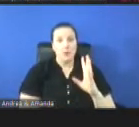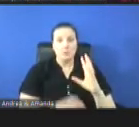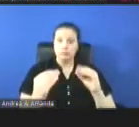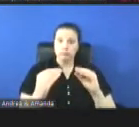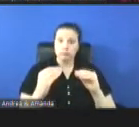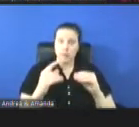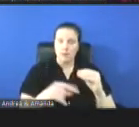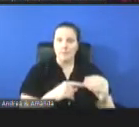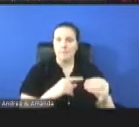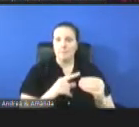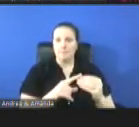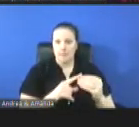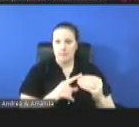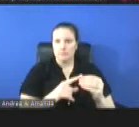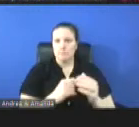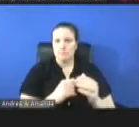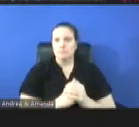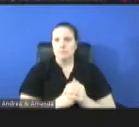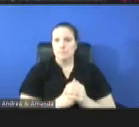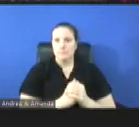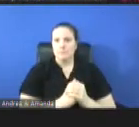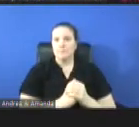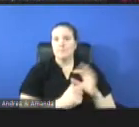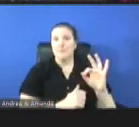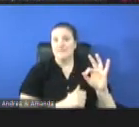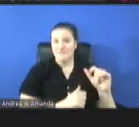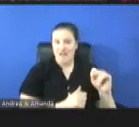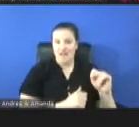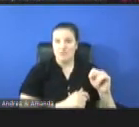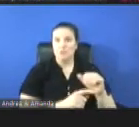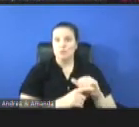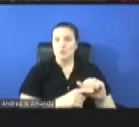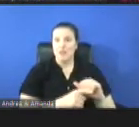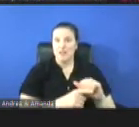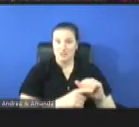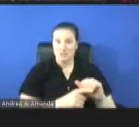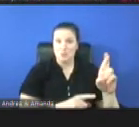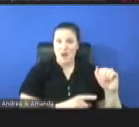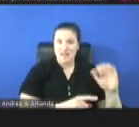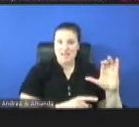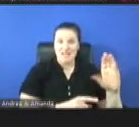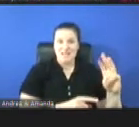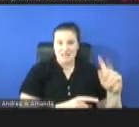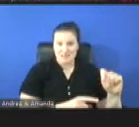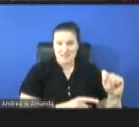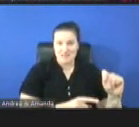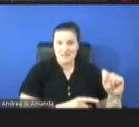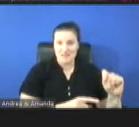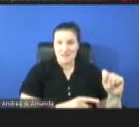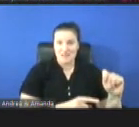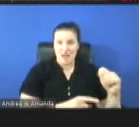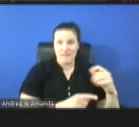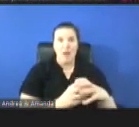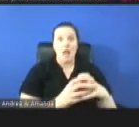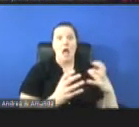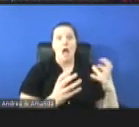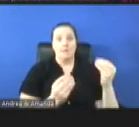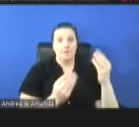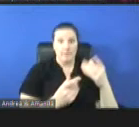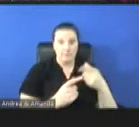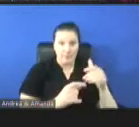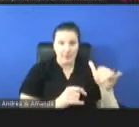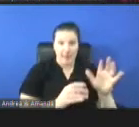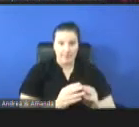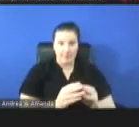about the fact that there were trainers who were racist. And there was a lot of information that came out of that